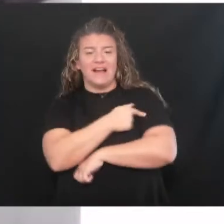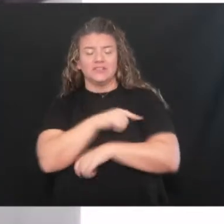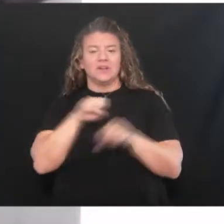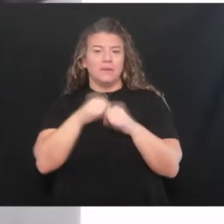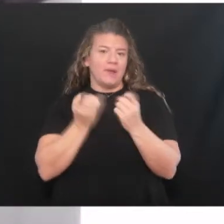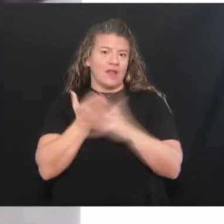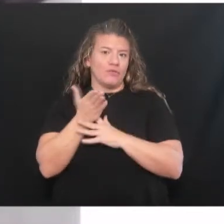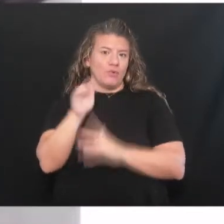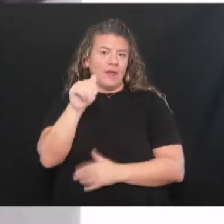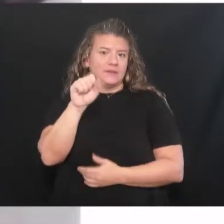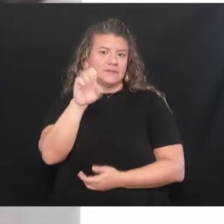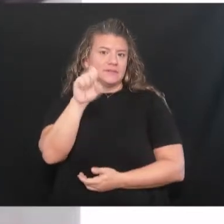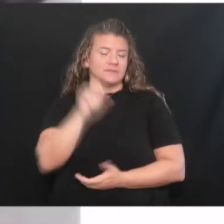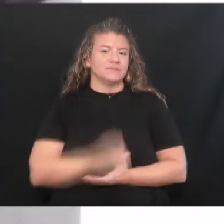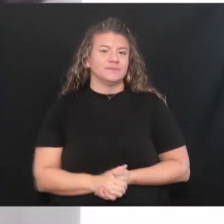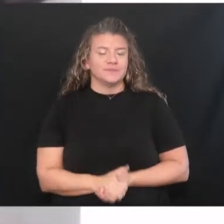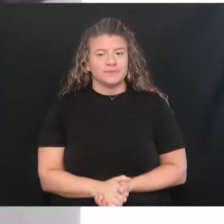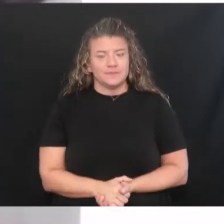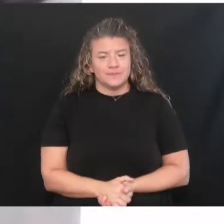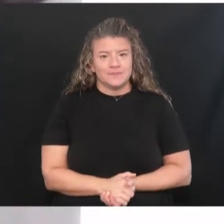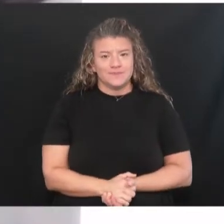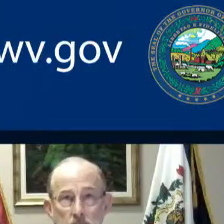cases.